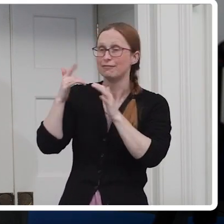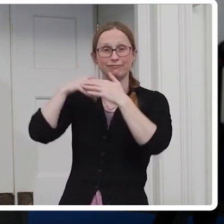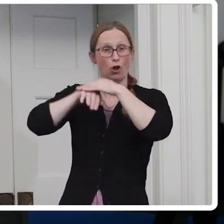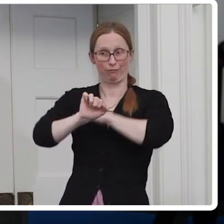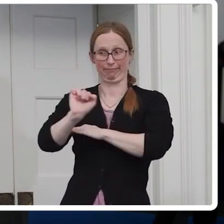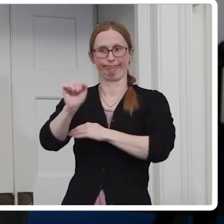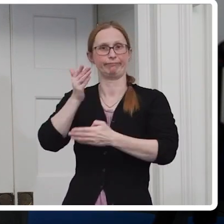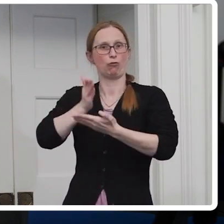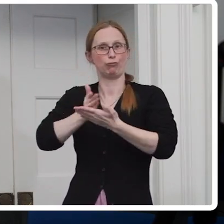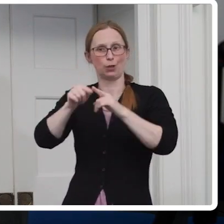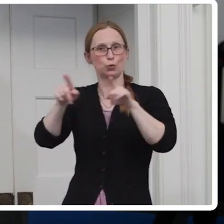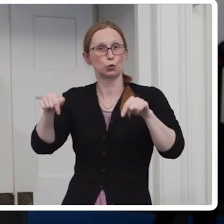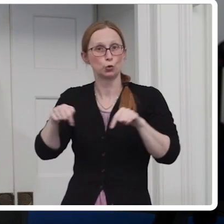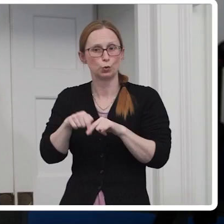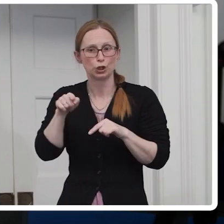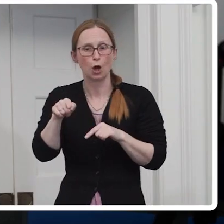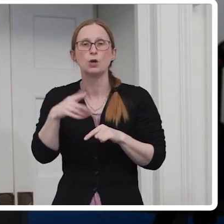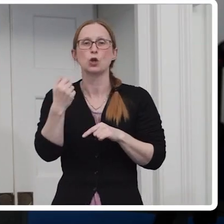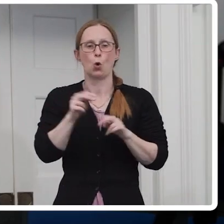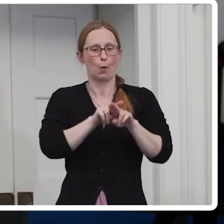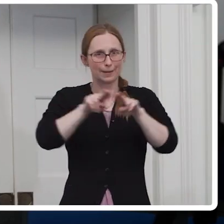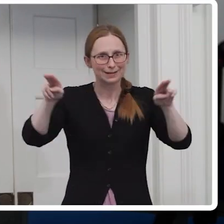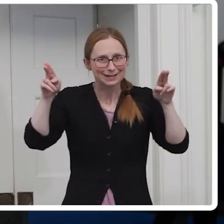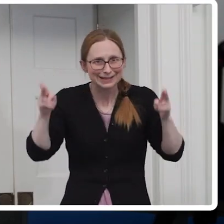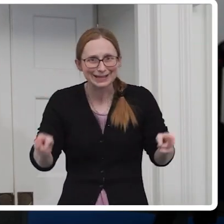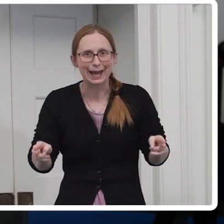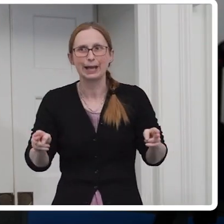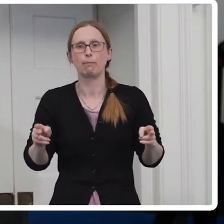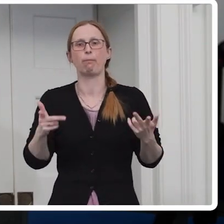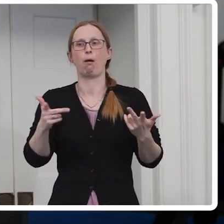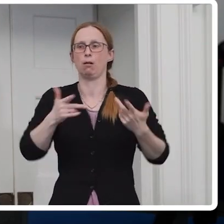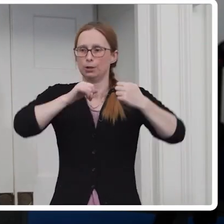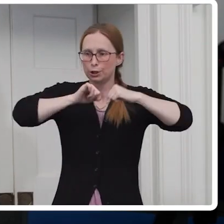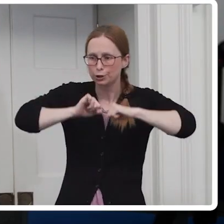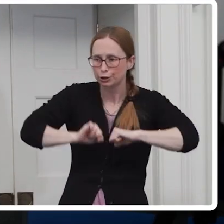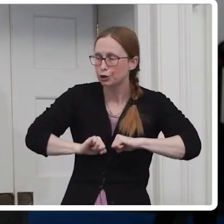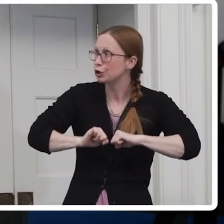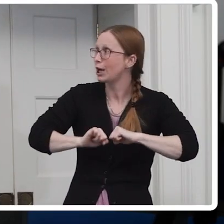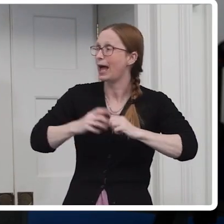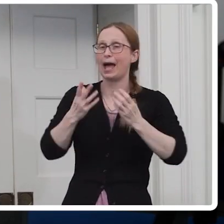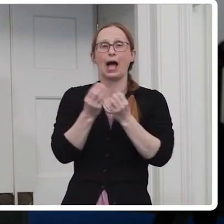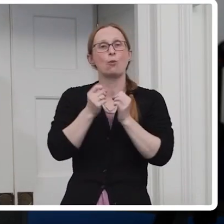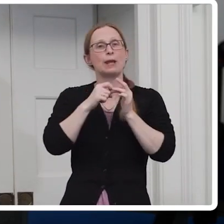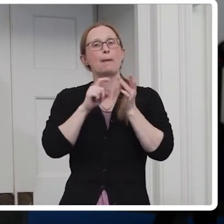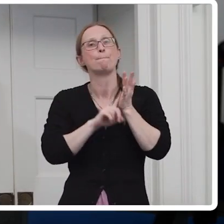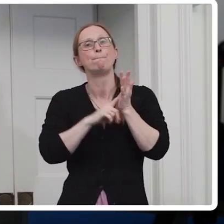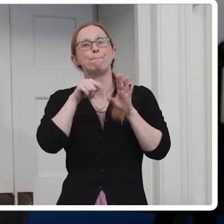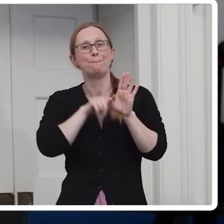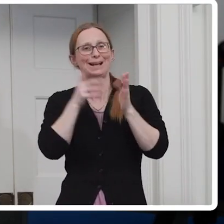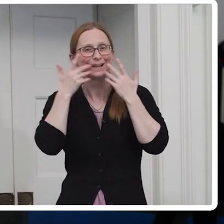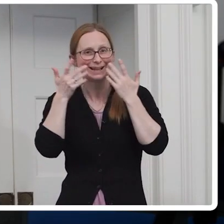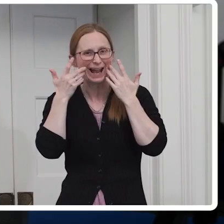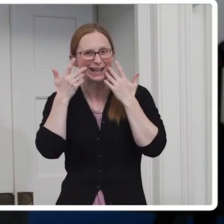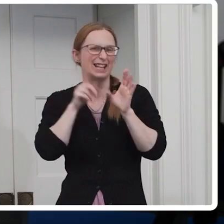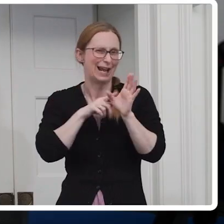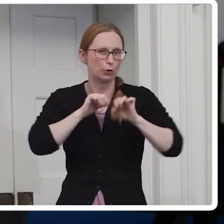represented that you can find in Grace's studio. So, for example, the trestle table, the chair with Billy the